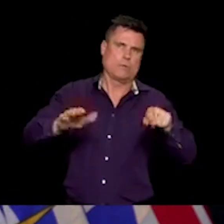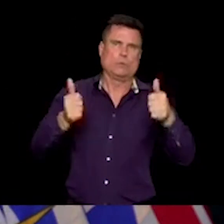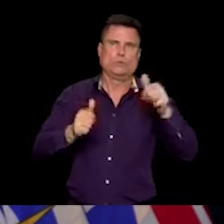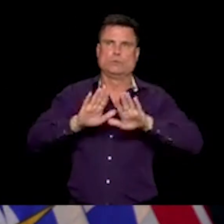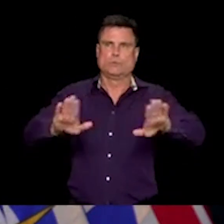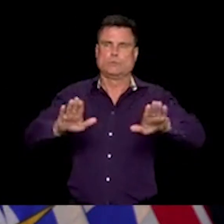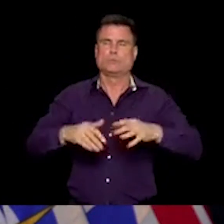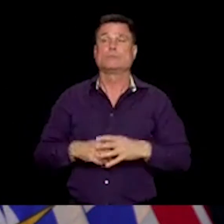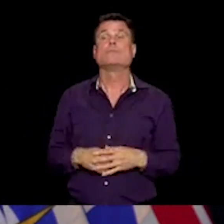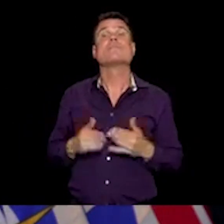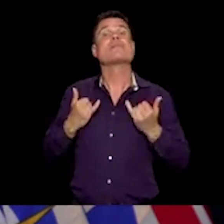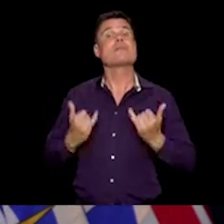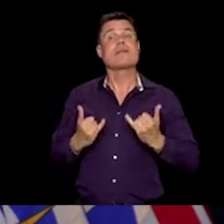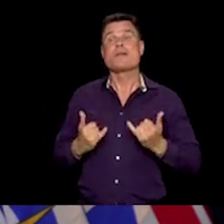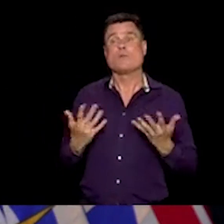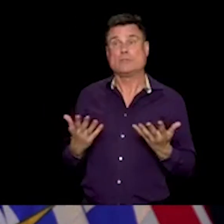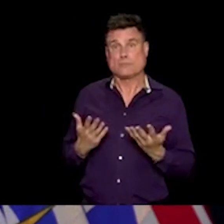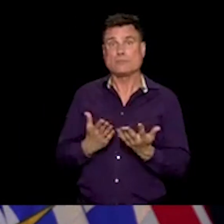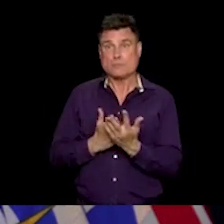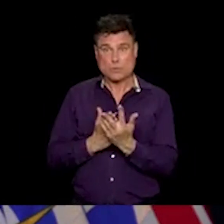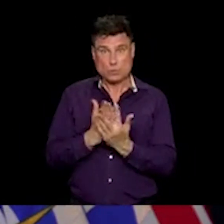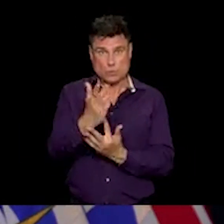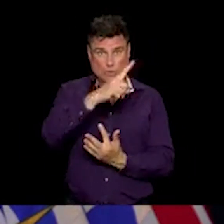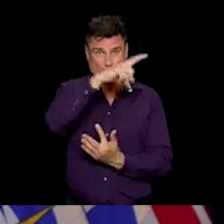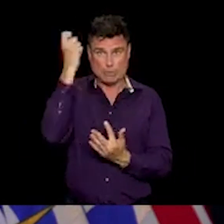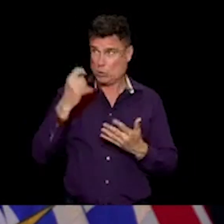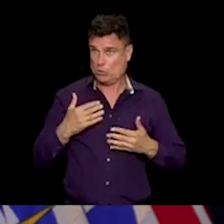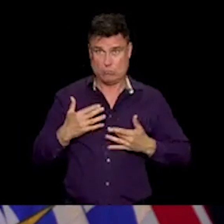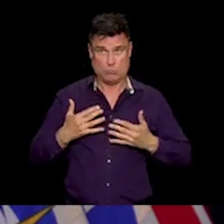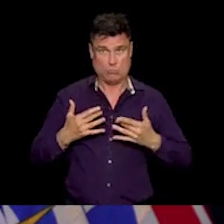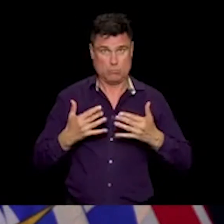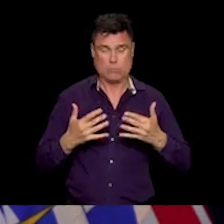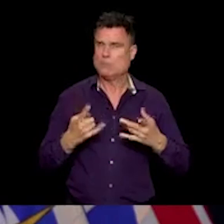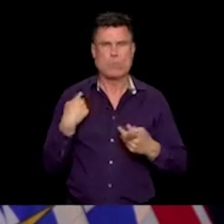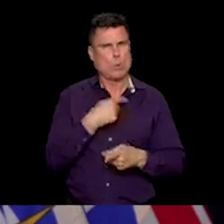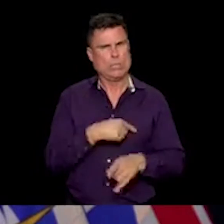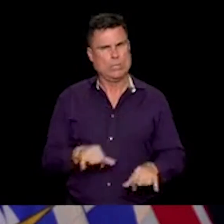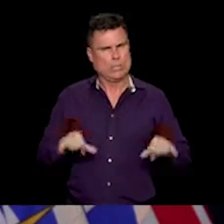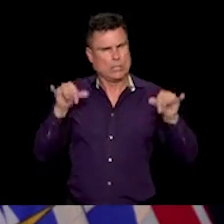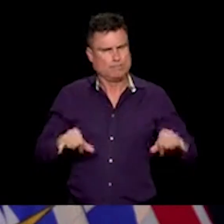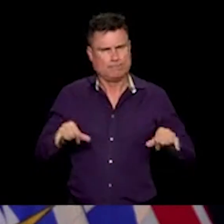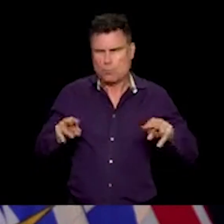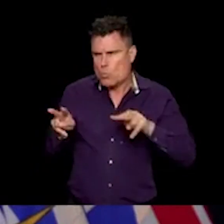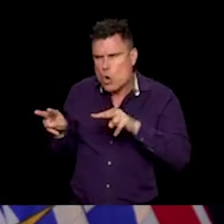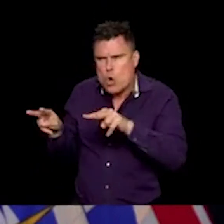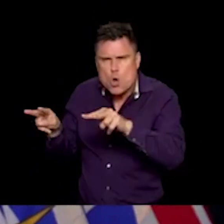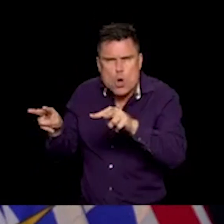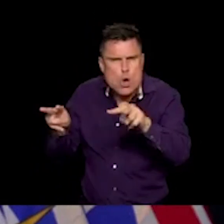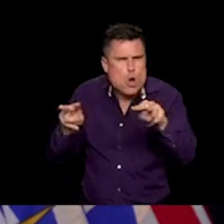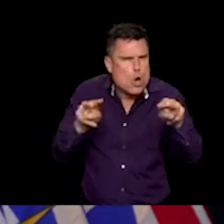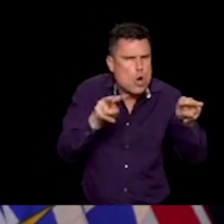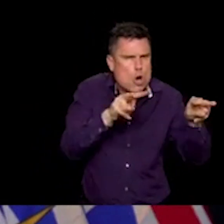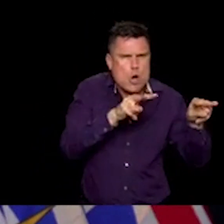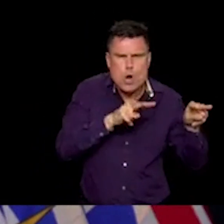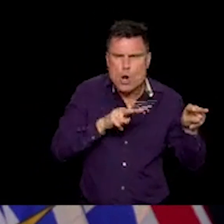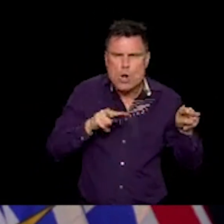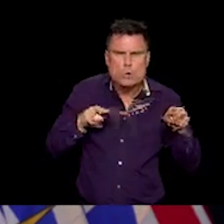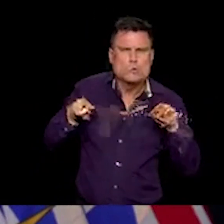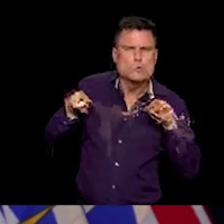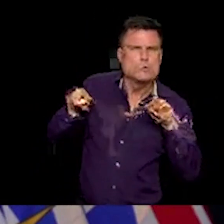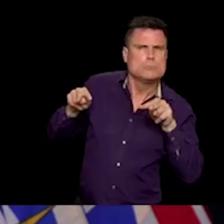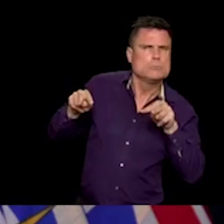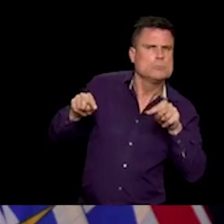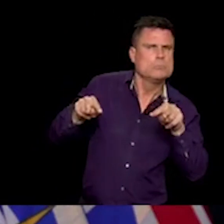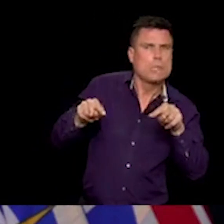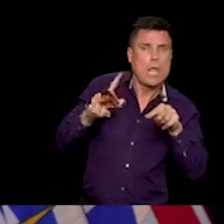not starting off with a lot of spread in our community, and we've seen that in some other places around the world, but also to have the